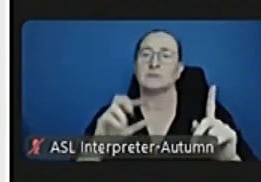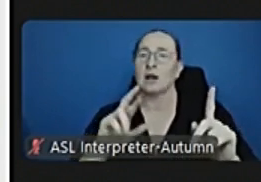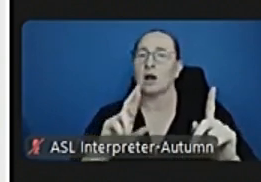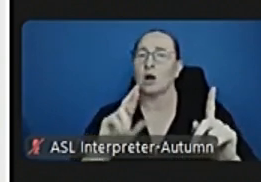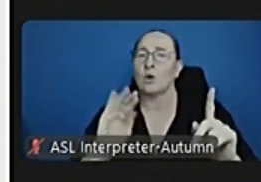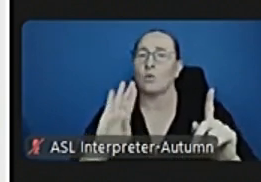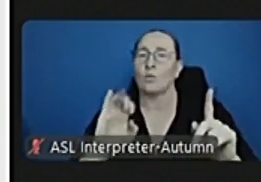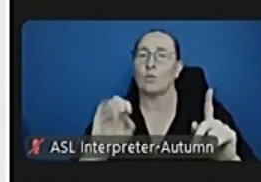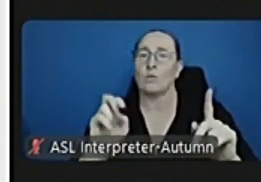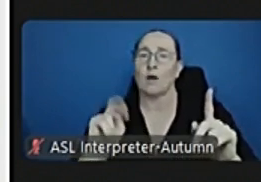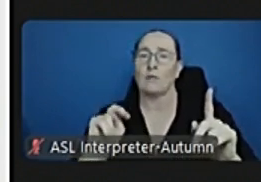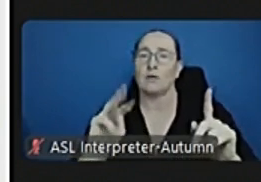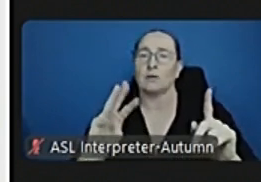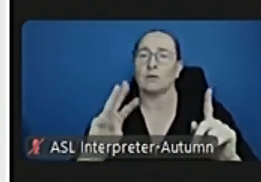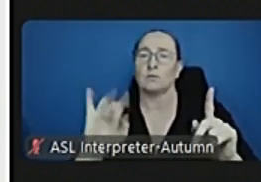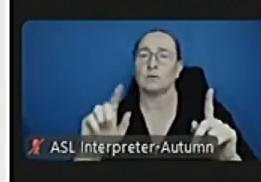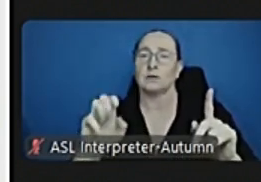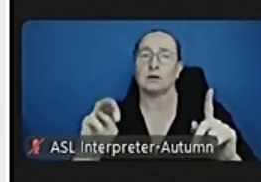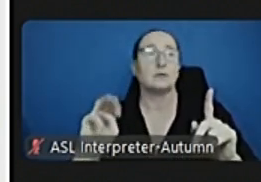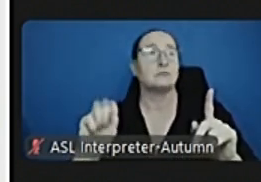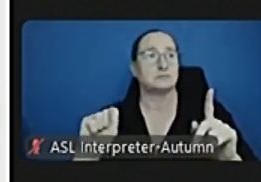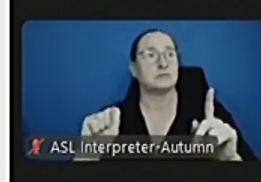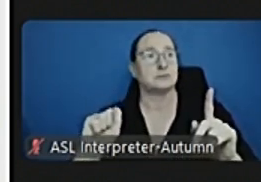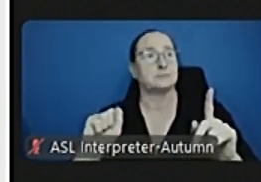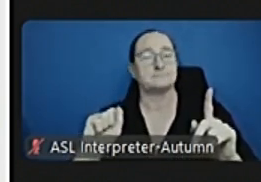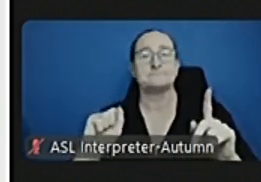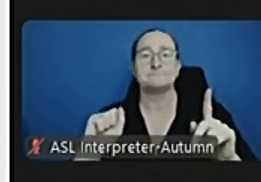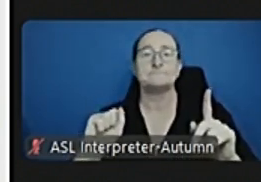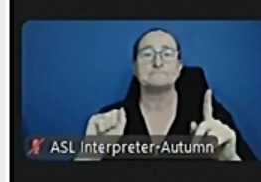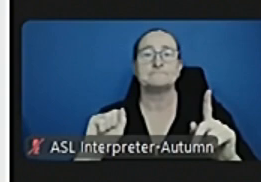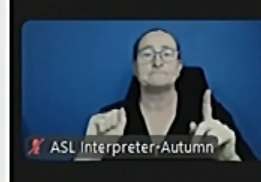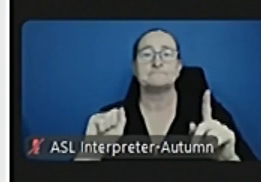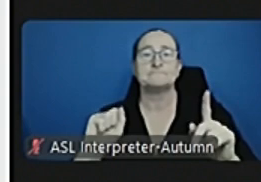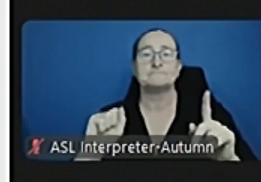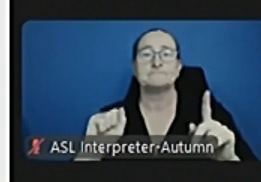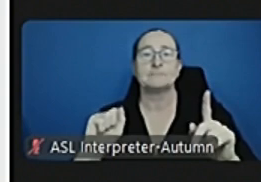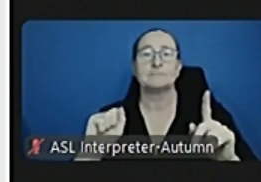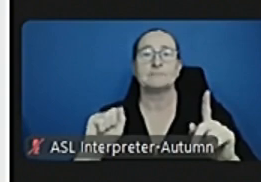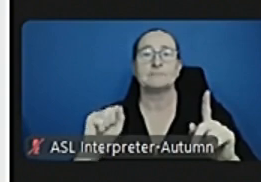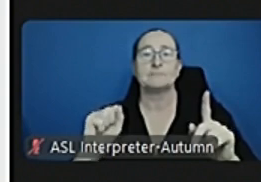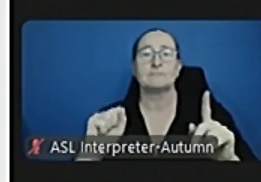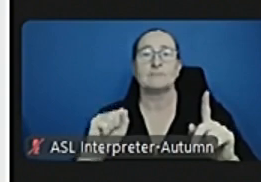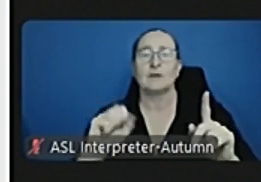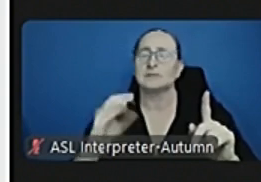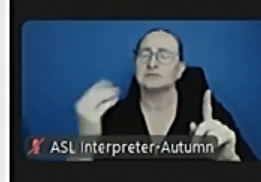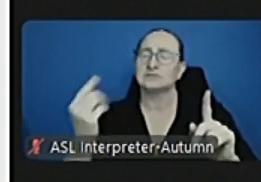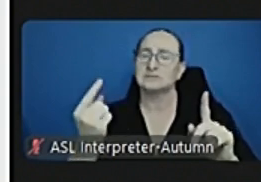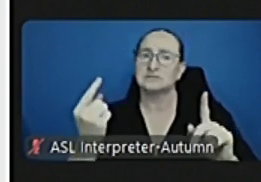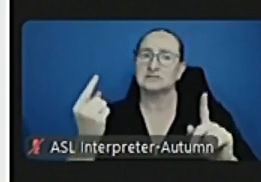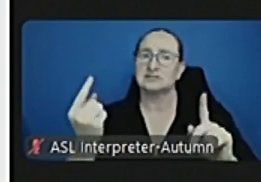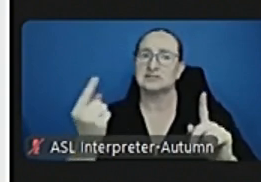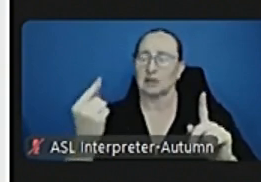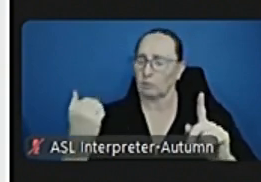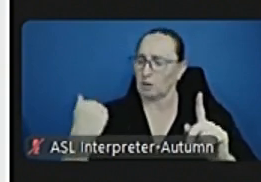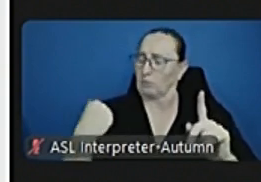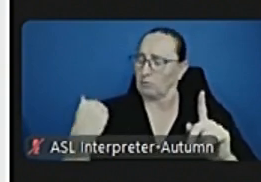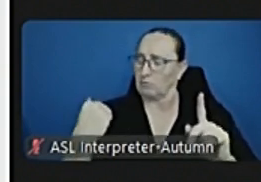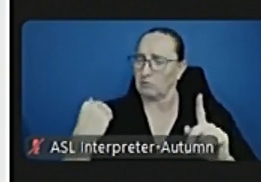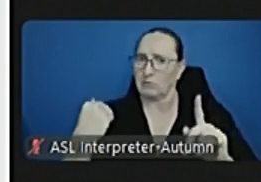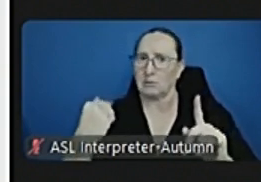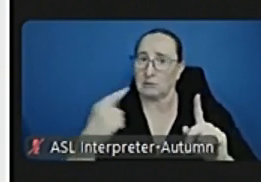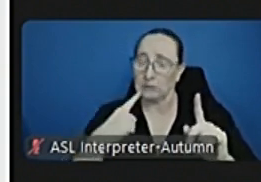Yeah. So somebody corrected me the other day of the fact that he did